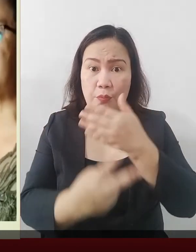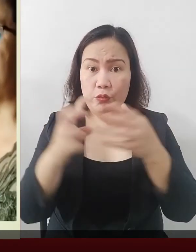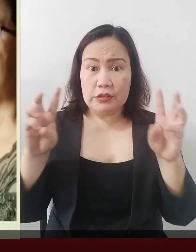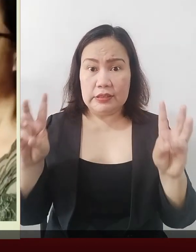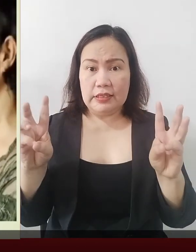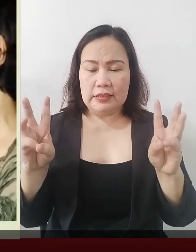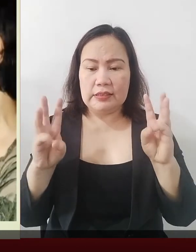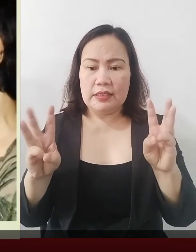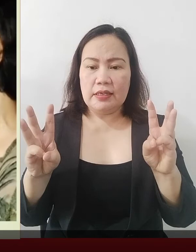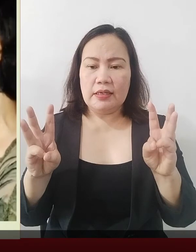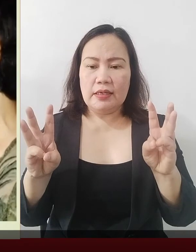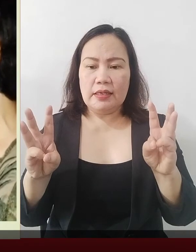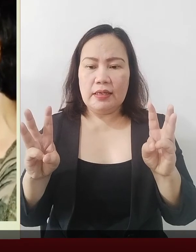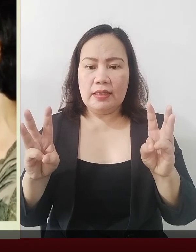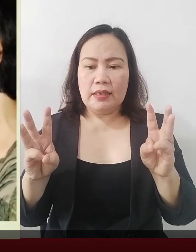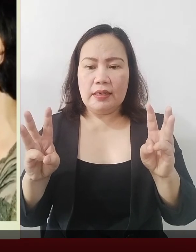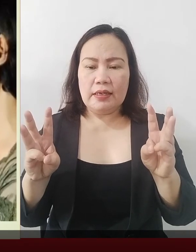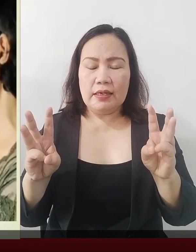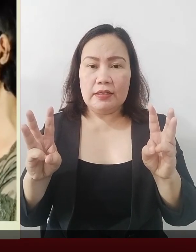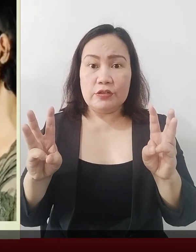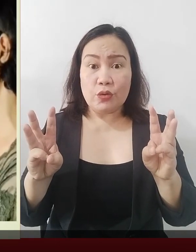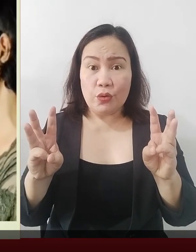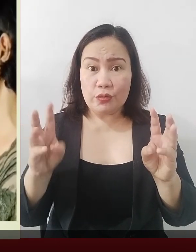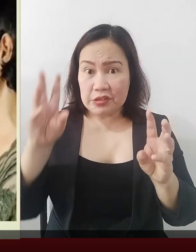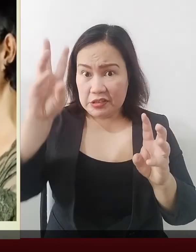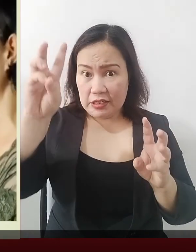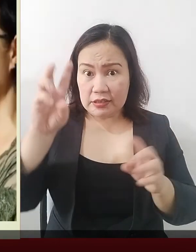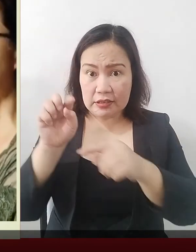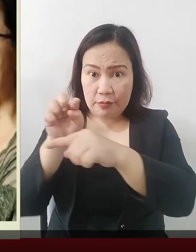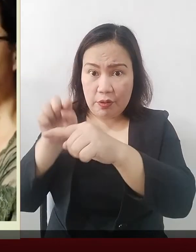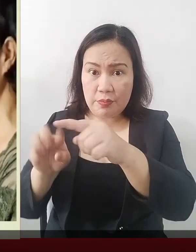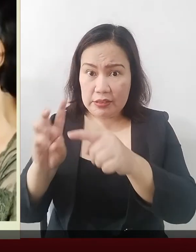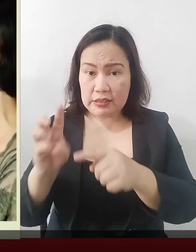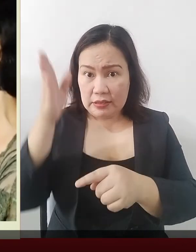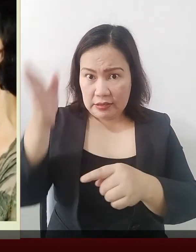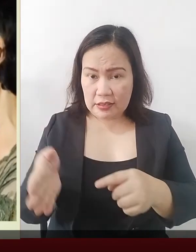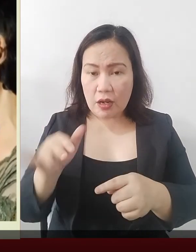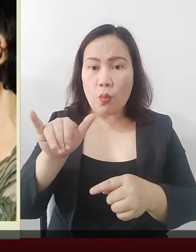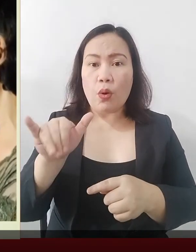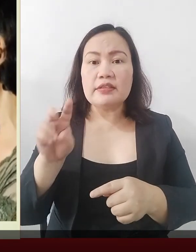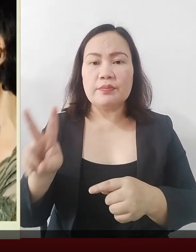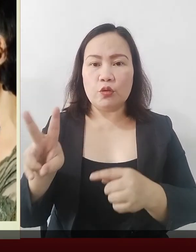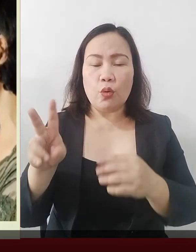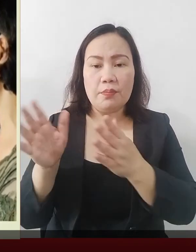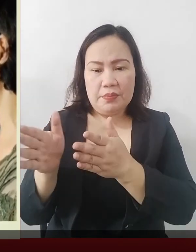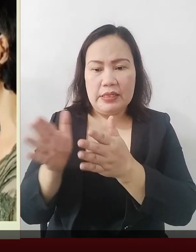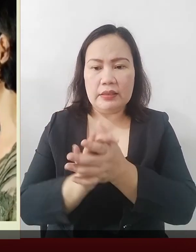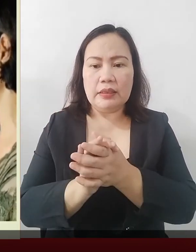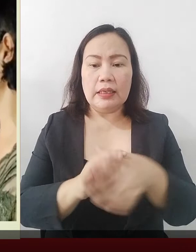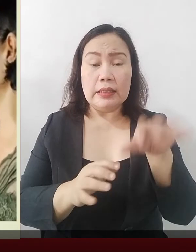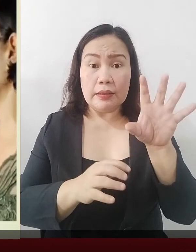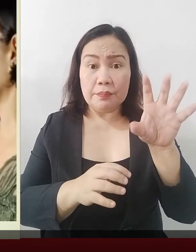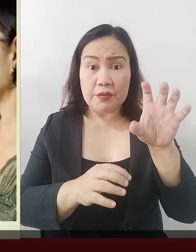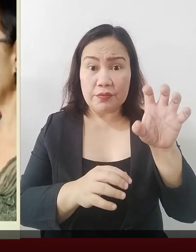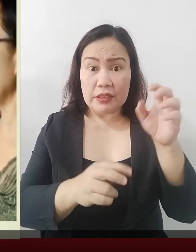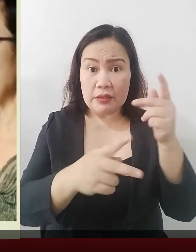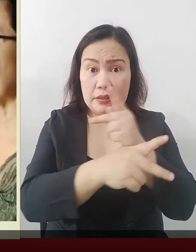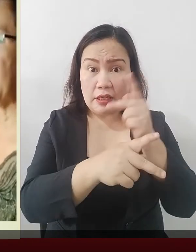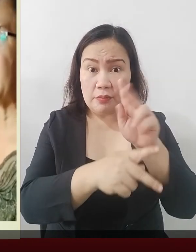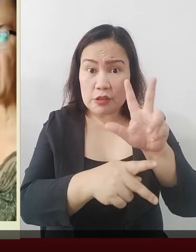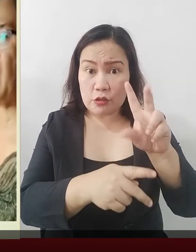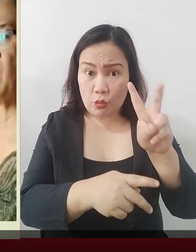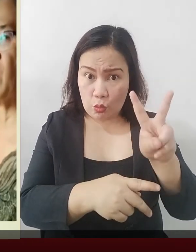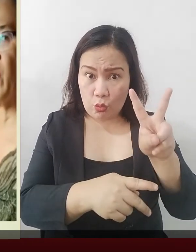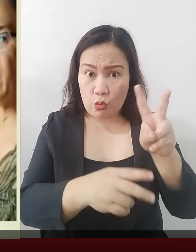6. So we have 6y sub 2 divided by 6 is y sub 2. Then